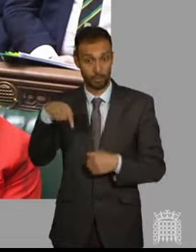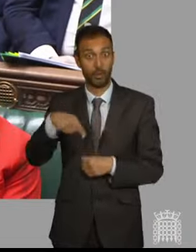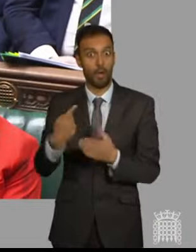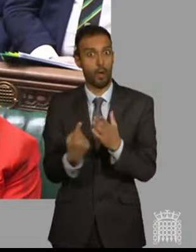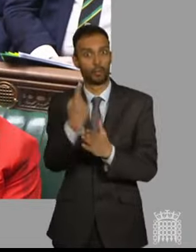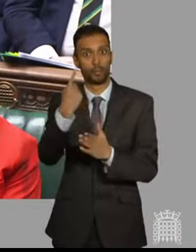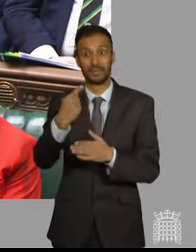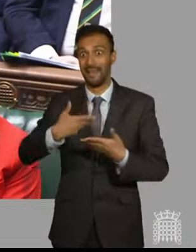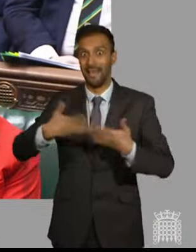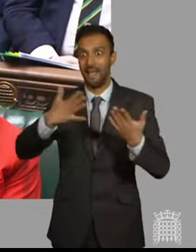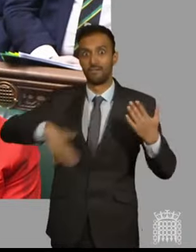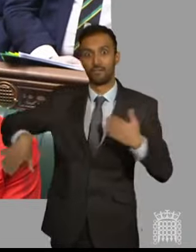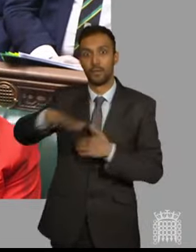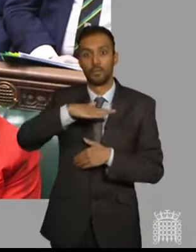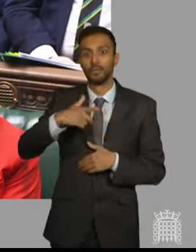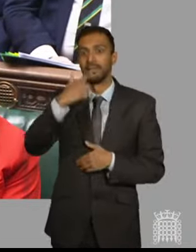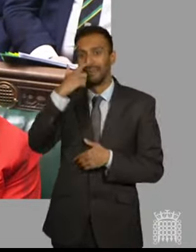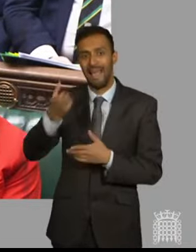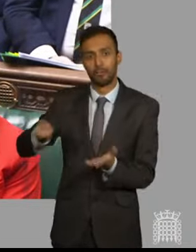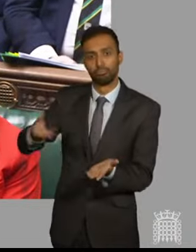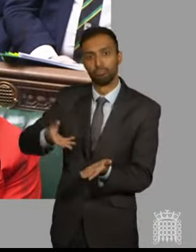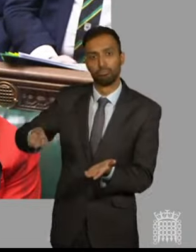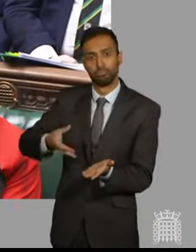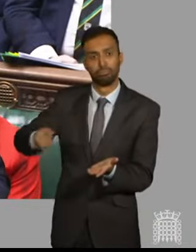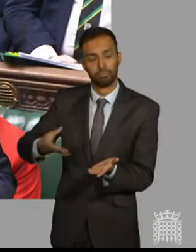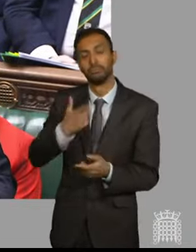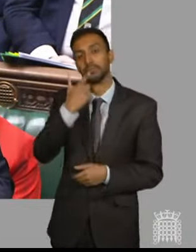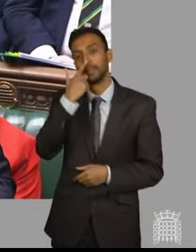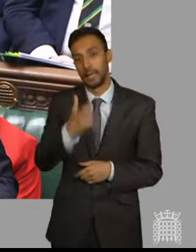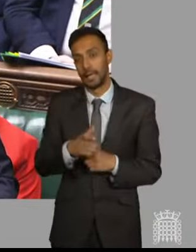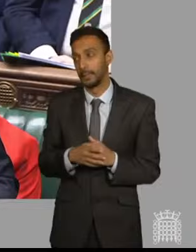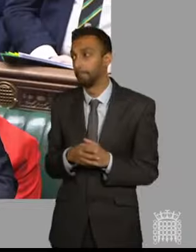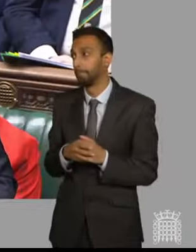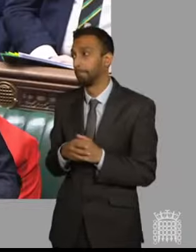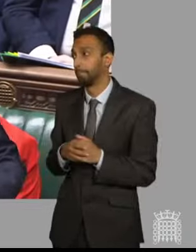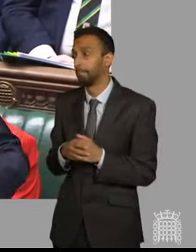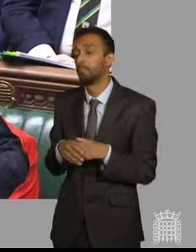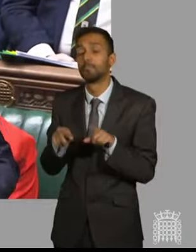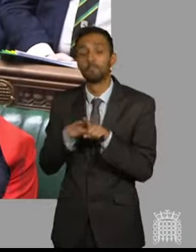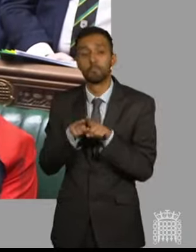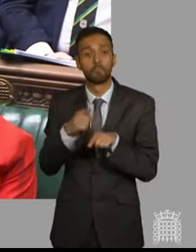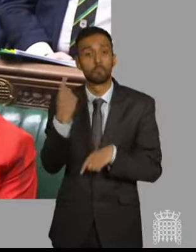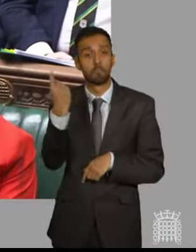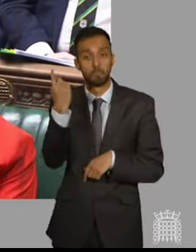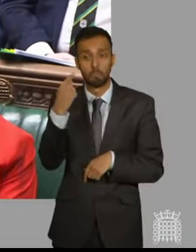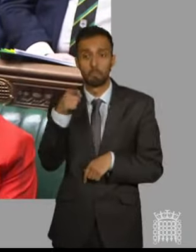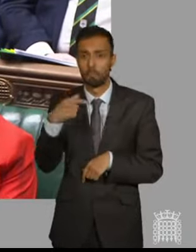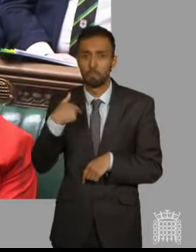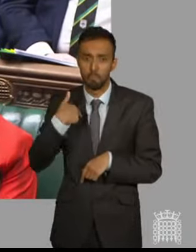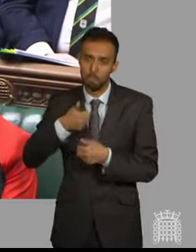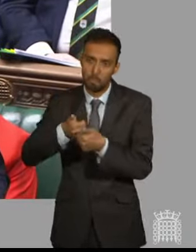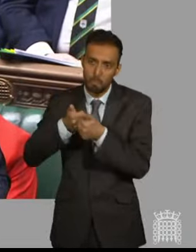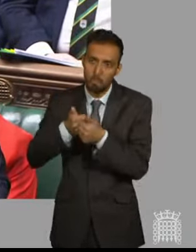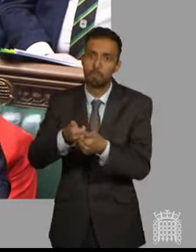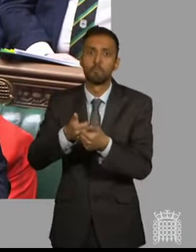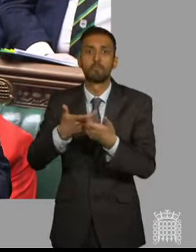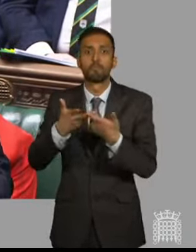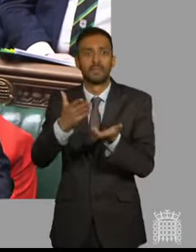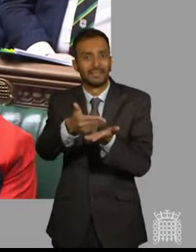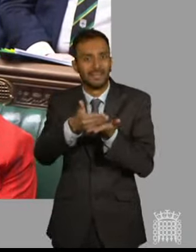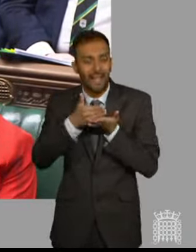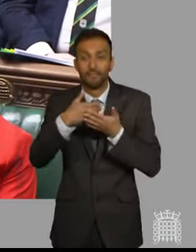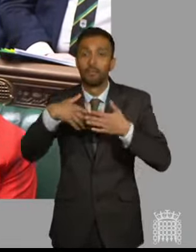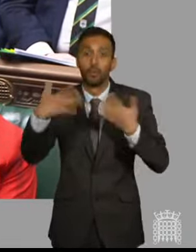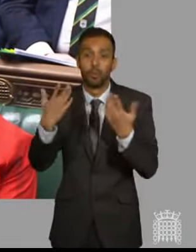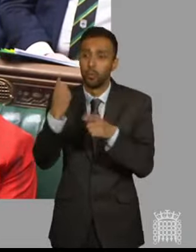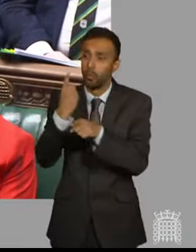those championing safety or indeed talking about the importance of biological sex should absolutely have the freedom to express those views, and she will